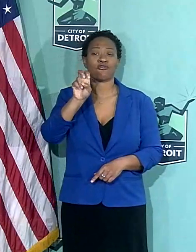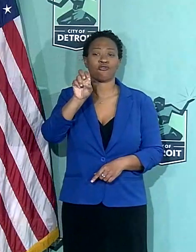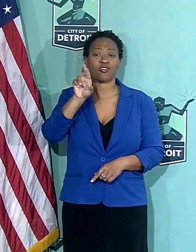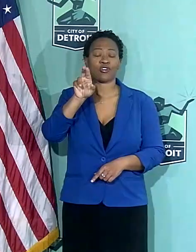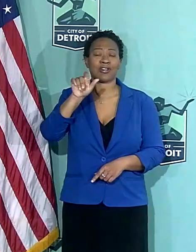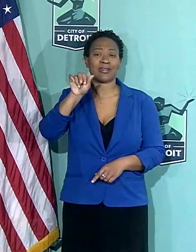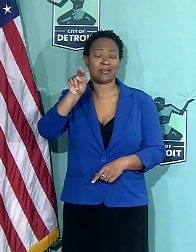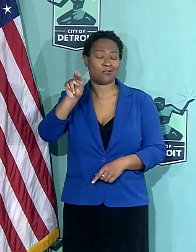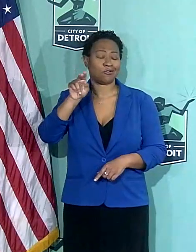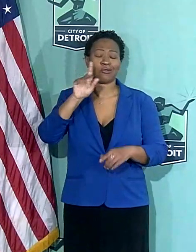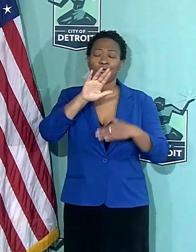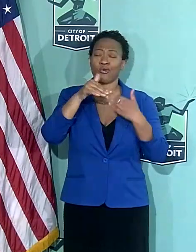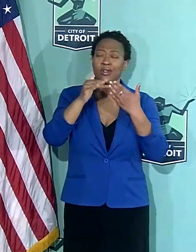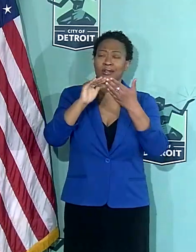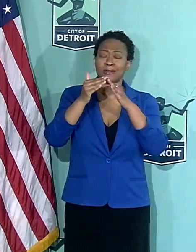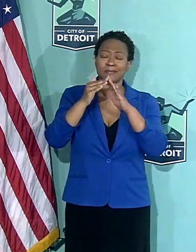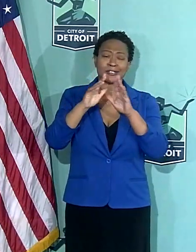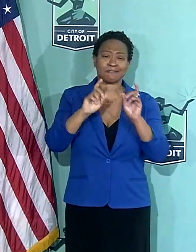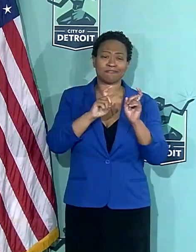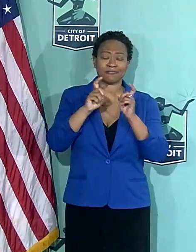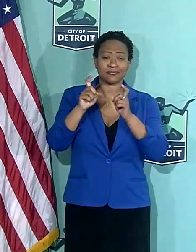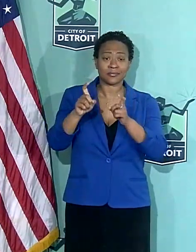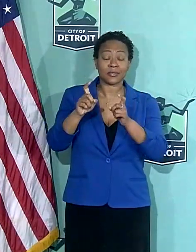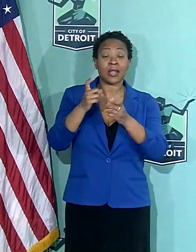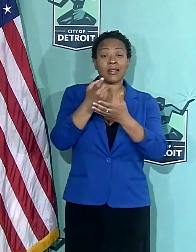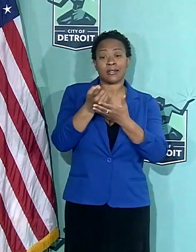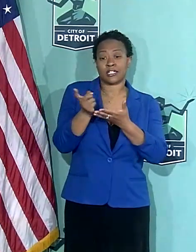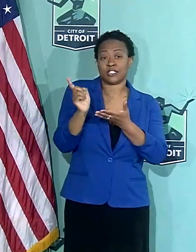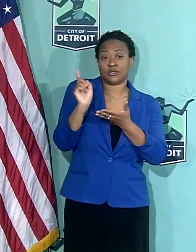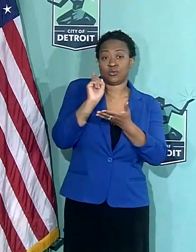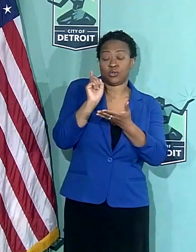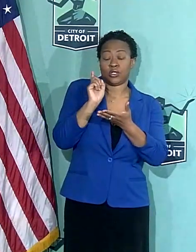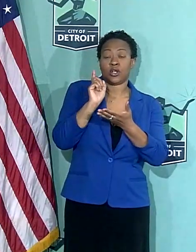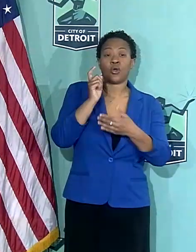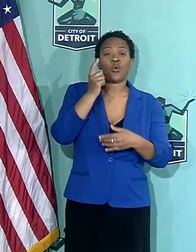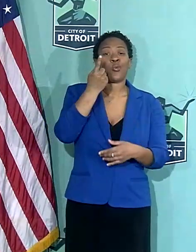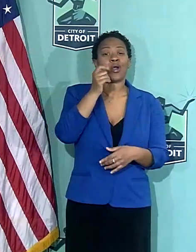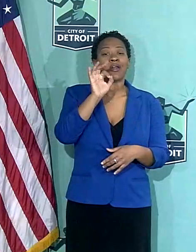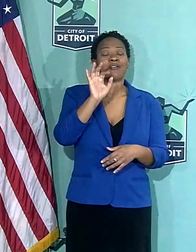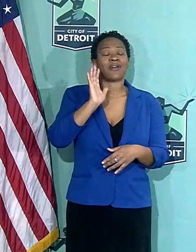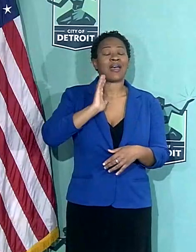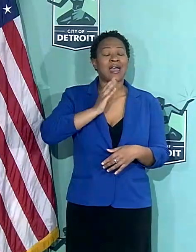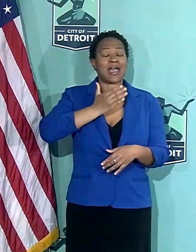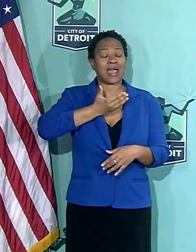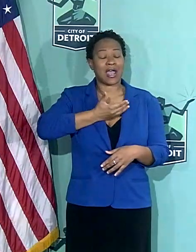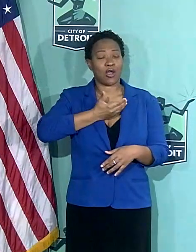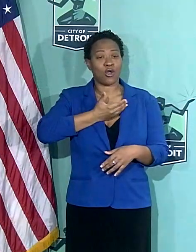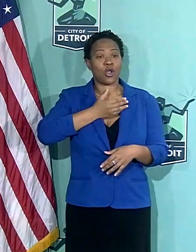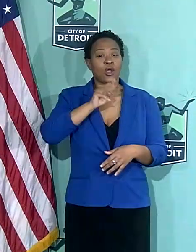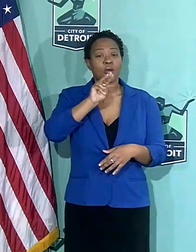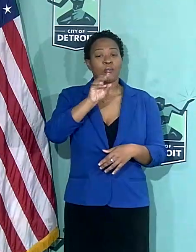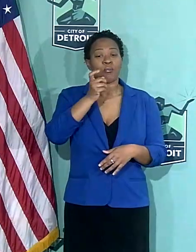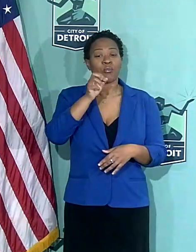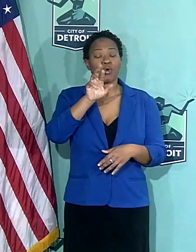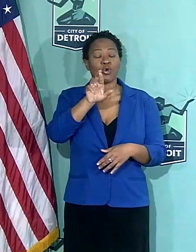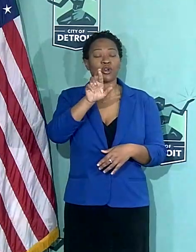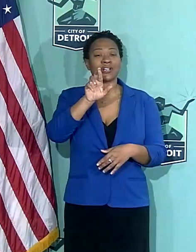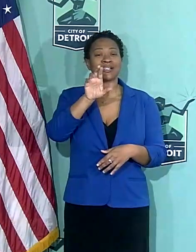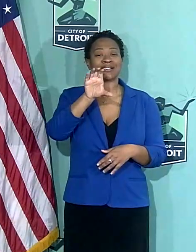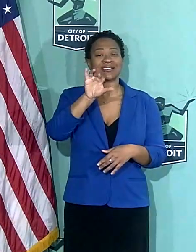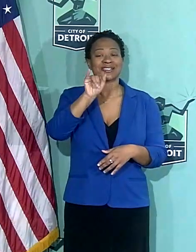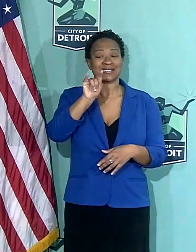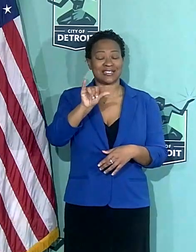on Woodward, and one of our Motor City match winners, Chef Q, opened up her new business. And she never